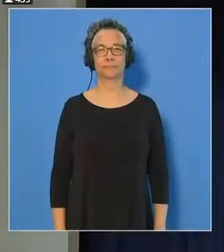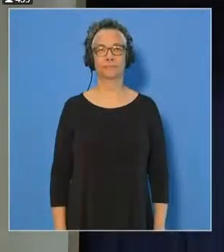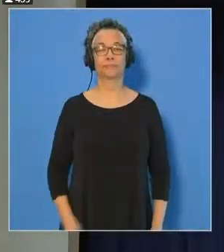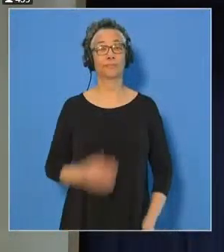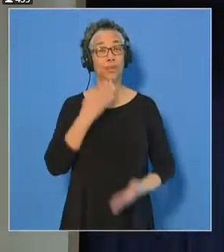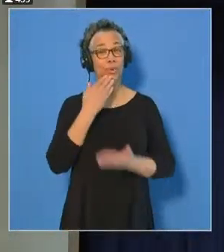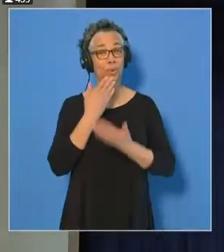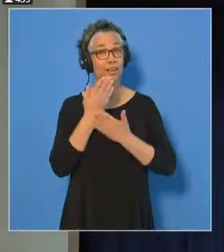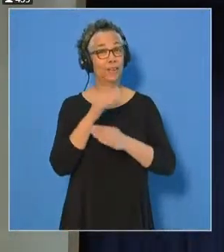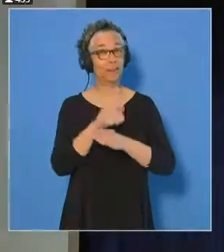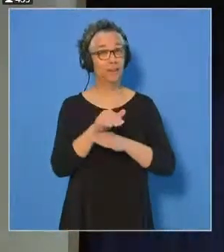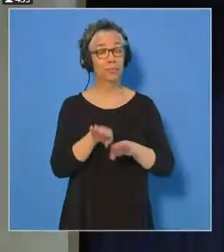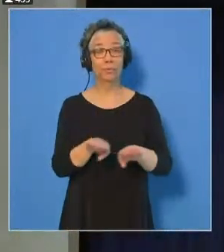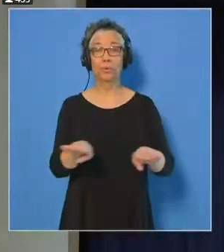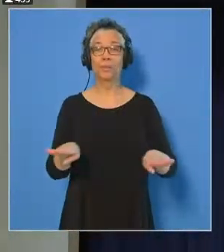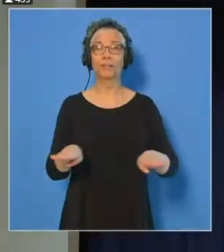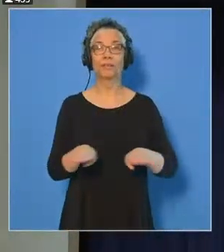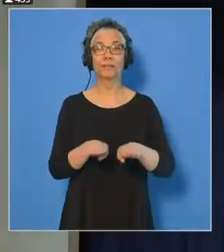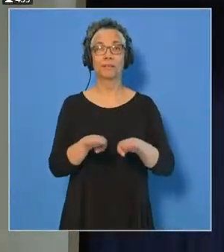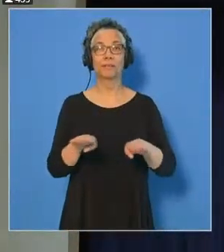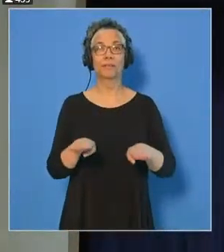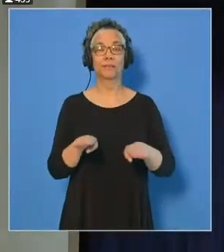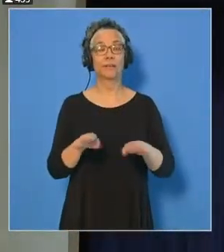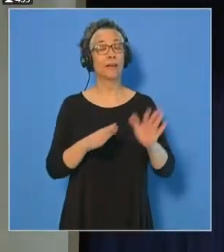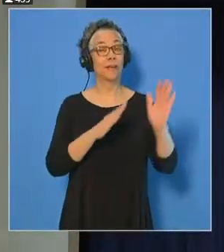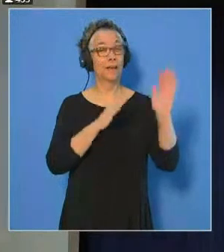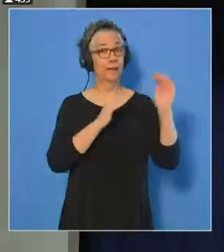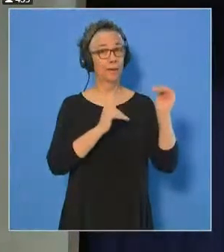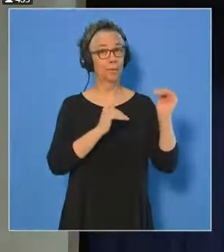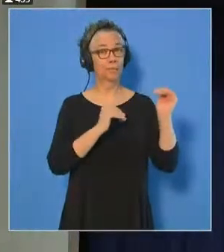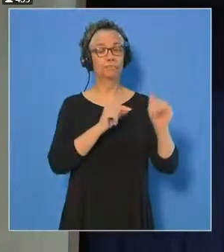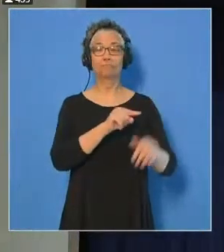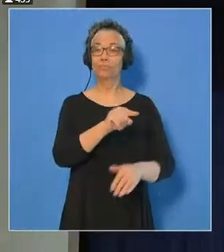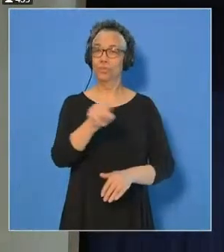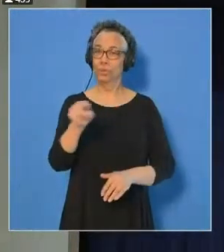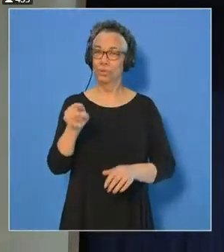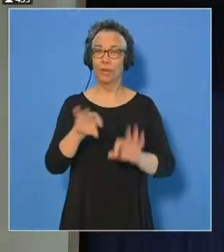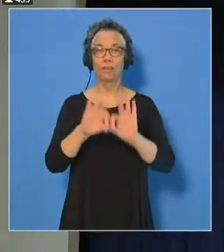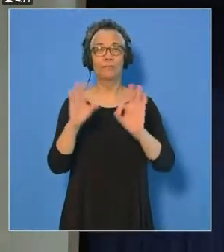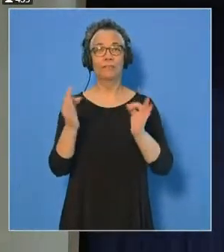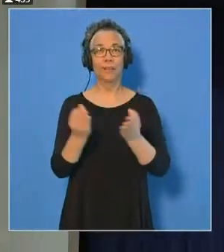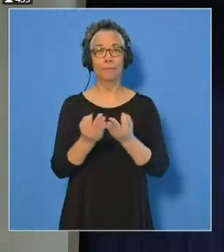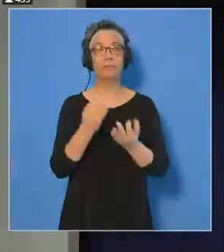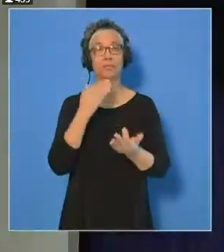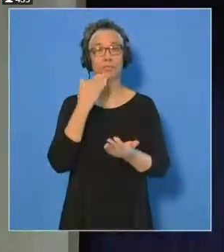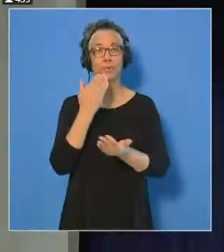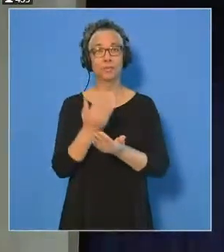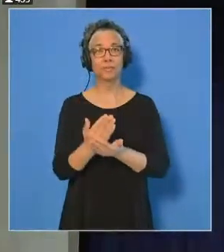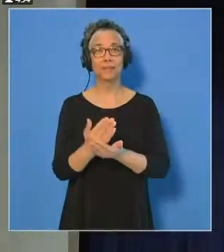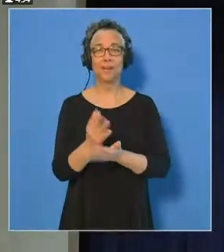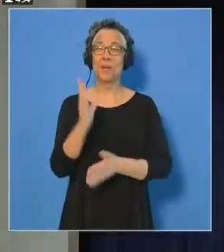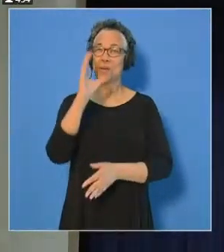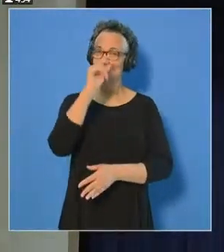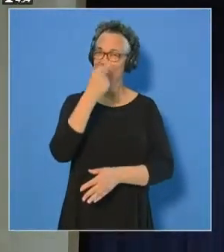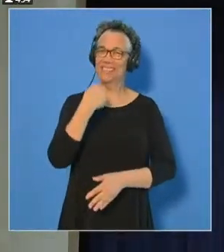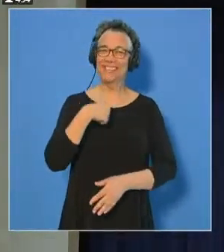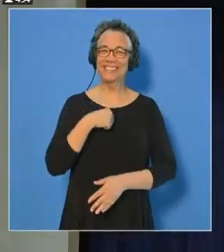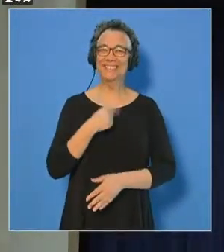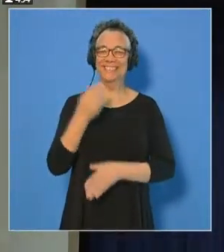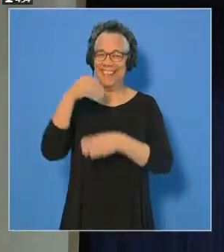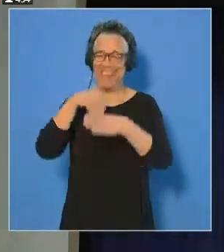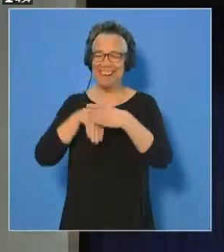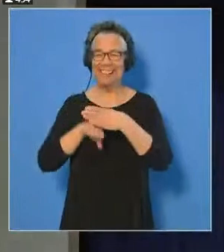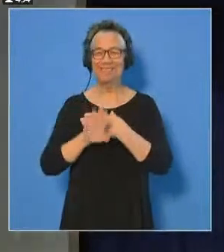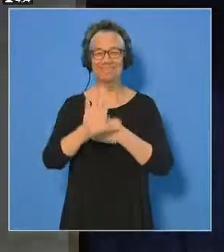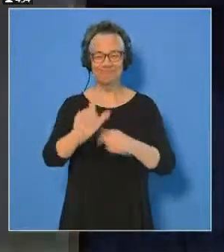Good evening, Bermuda. I hope that you and your families are well, and you missed us coming into your living rooms